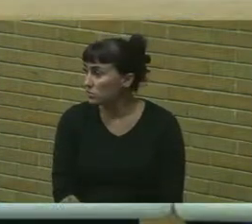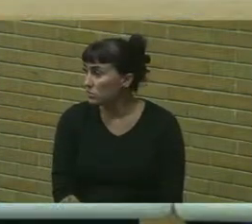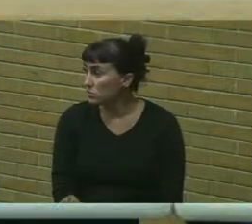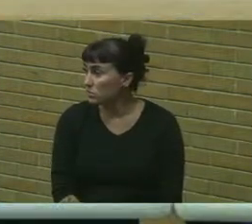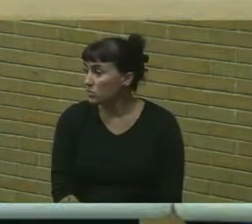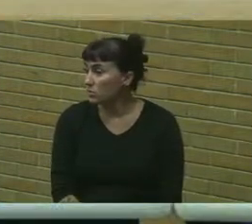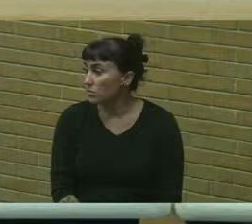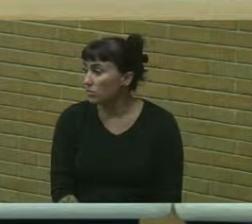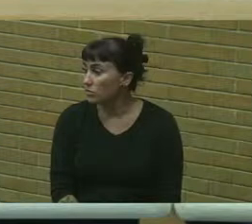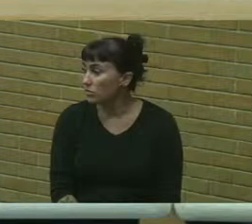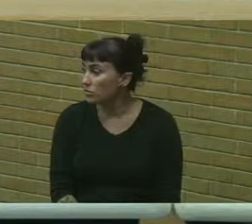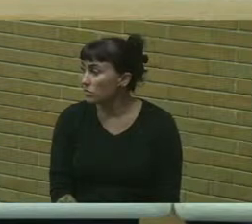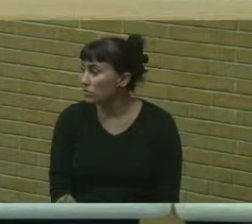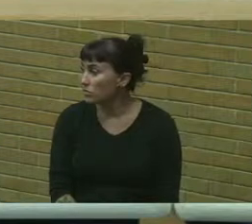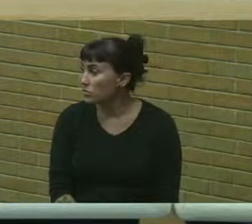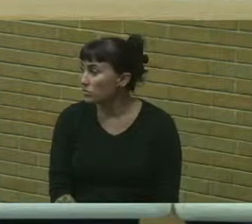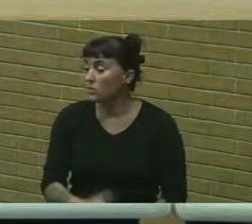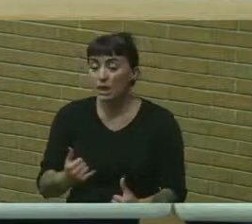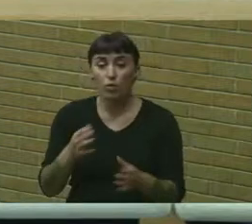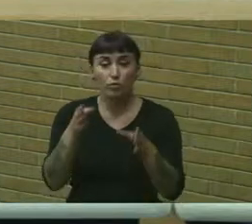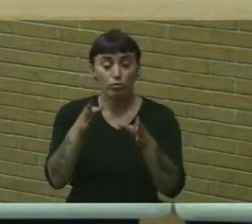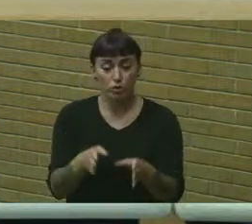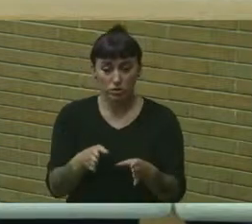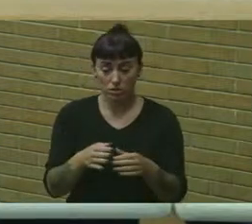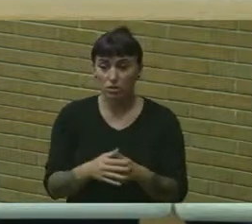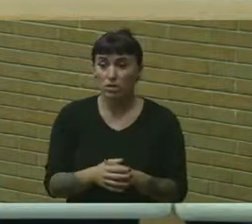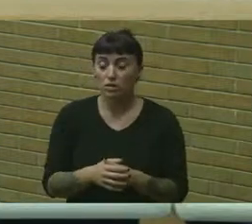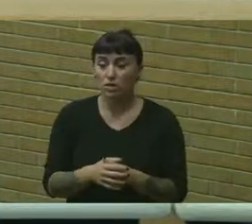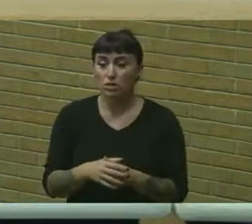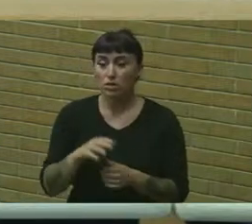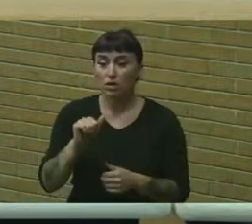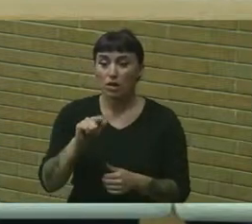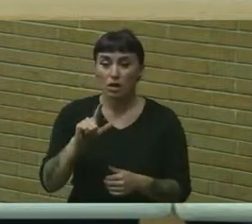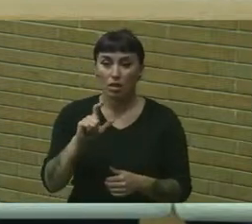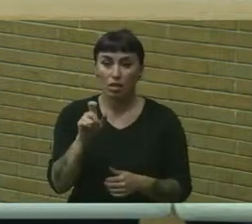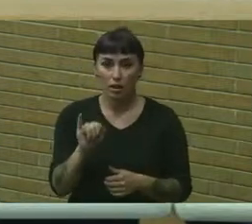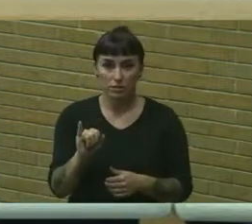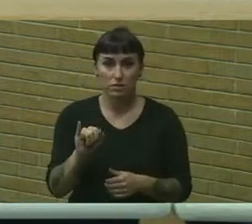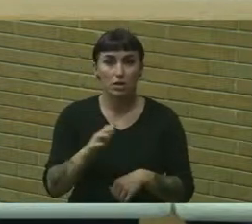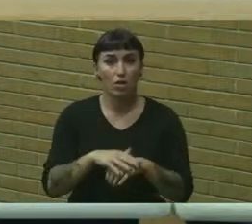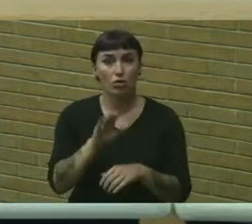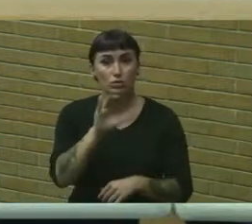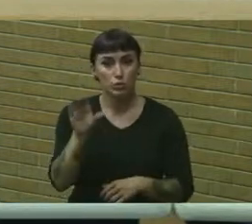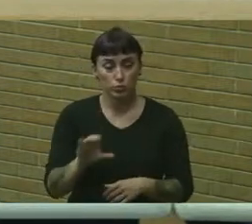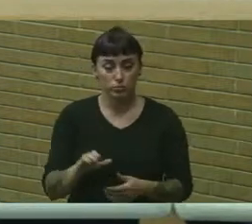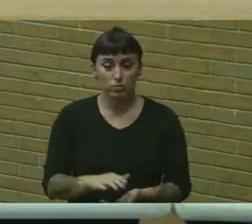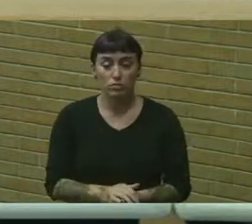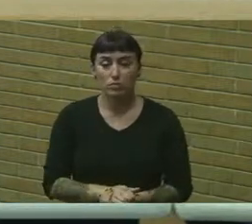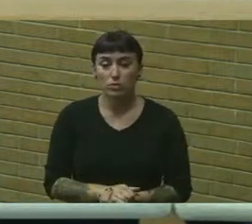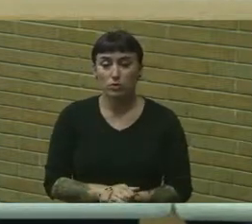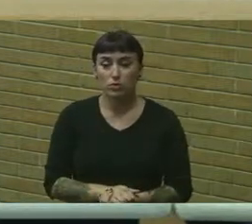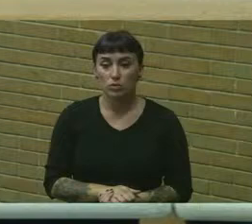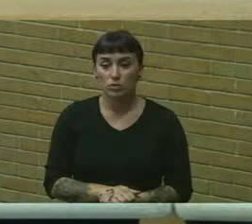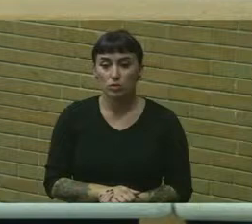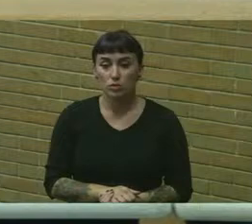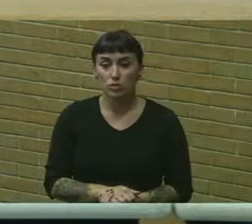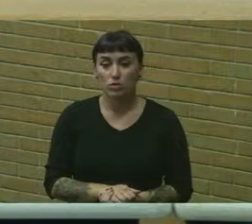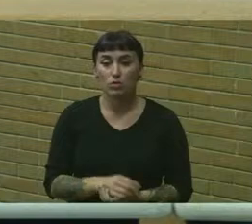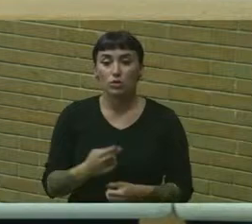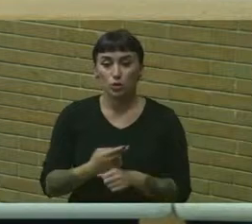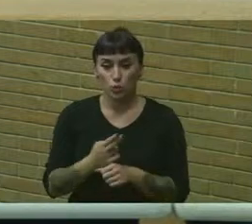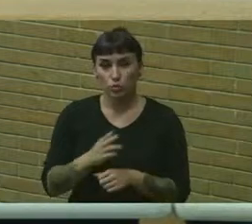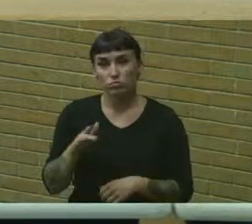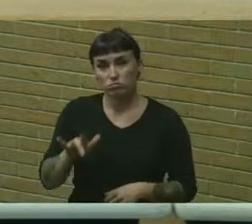We now have an individual, Alexi, on Zoom, who has used the raised